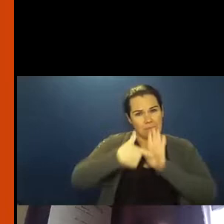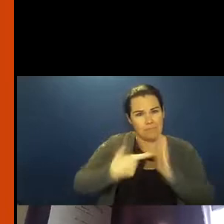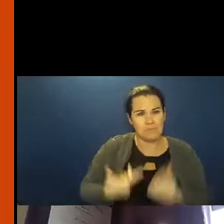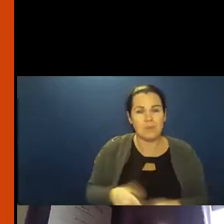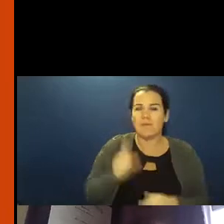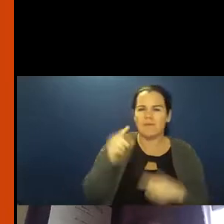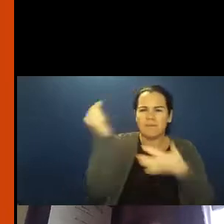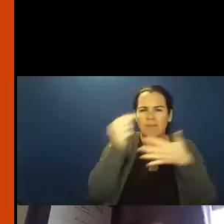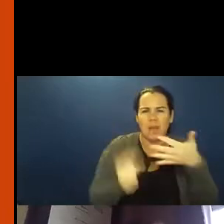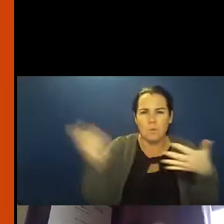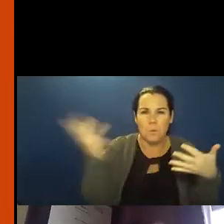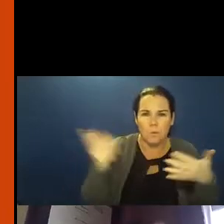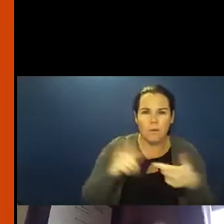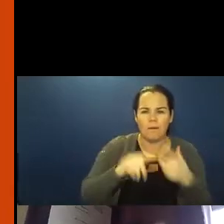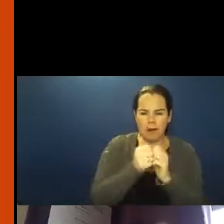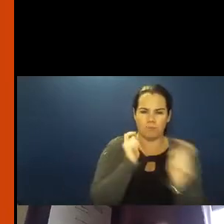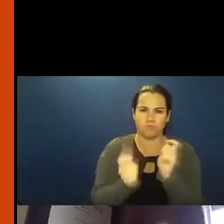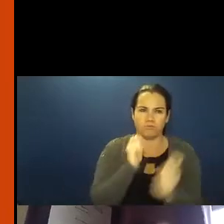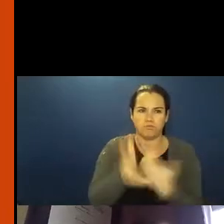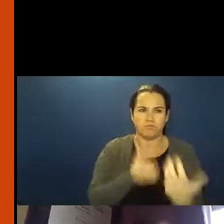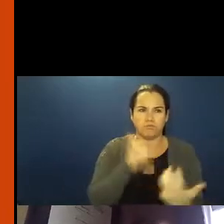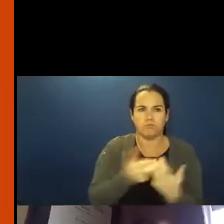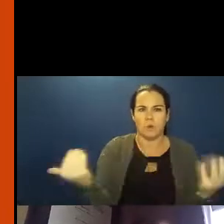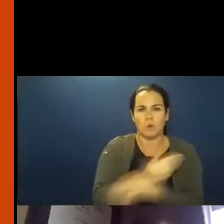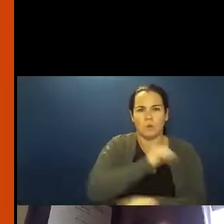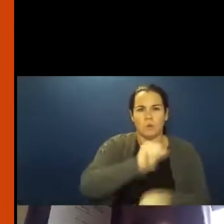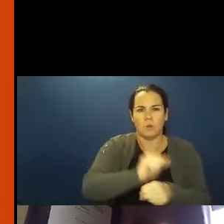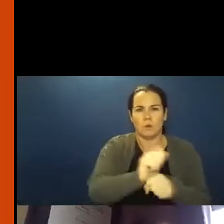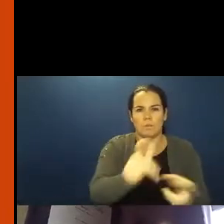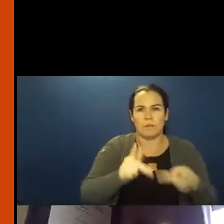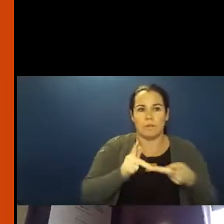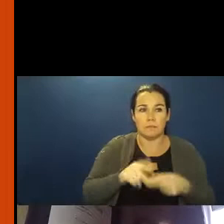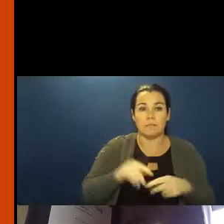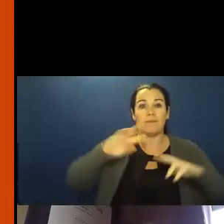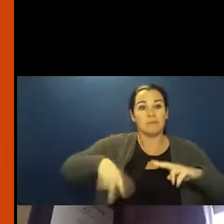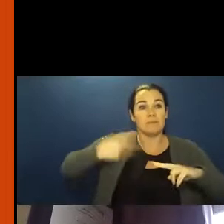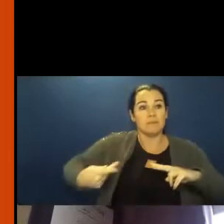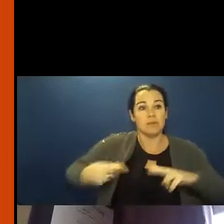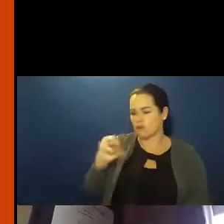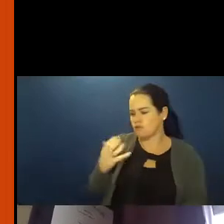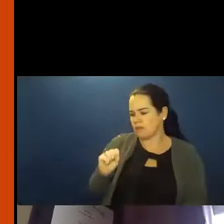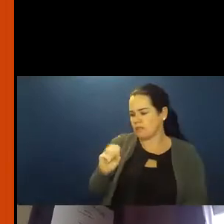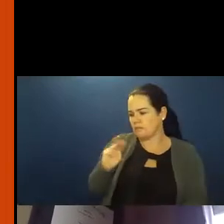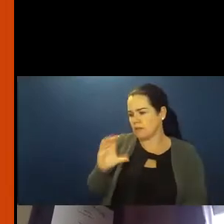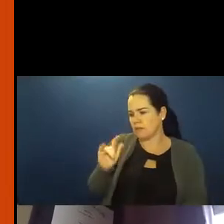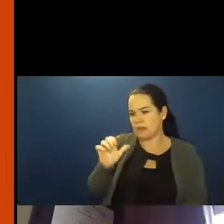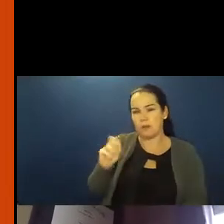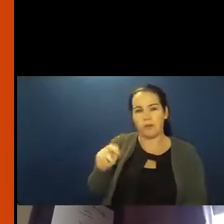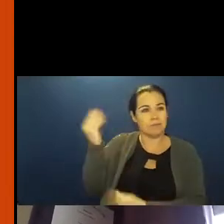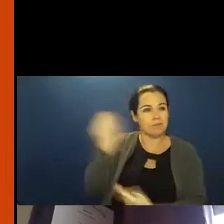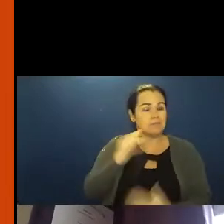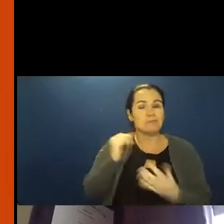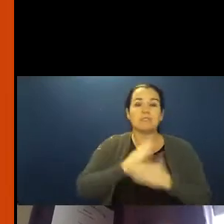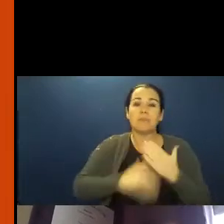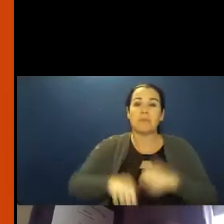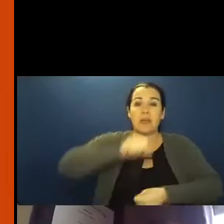and how are people going to be adapting to the new workplaces? On the flip side, Chris McLaren was showing us some of the labor supply factors of